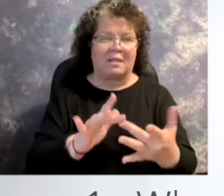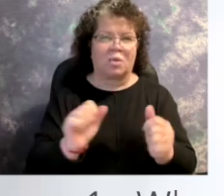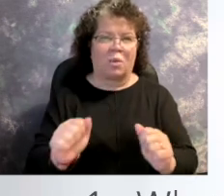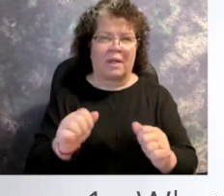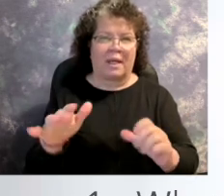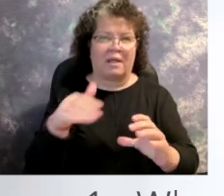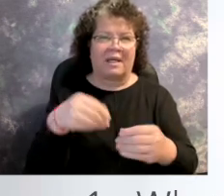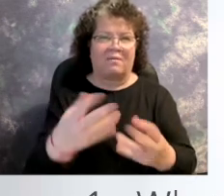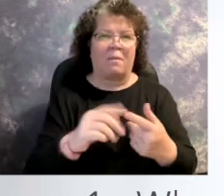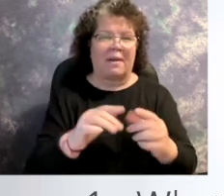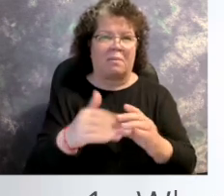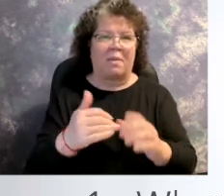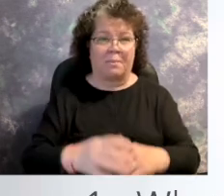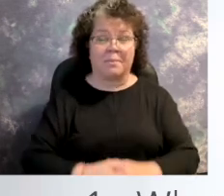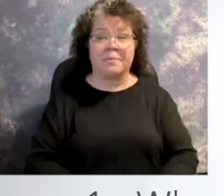Yeah, thank you.